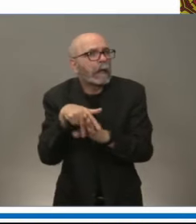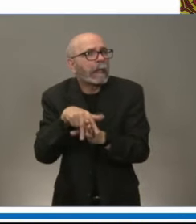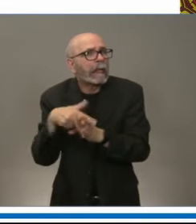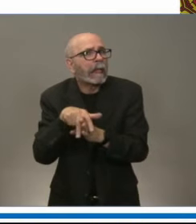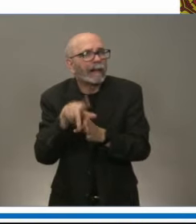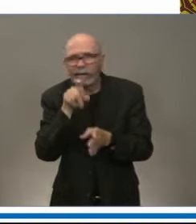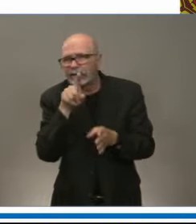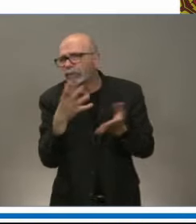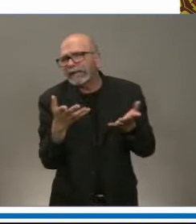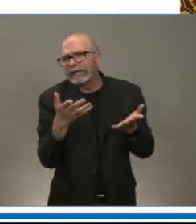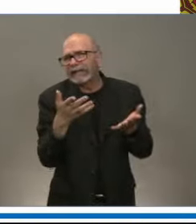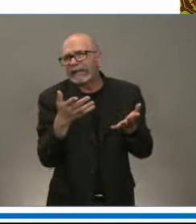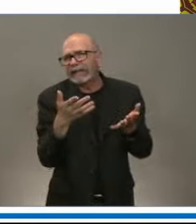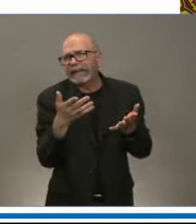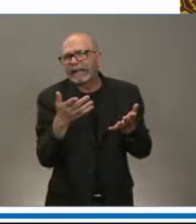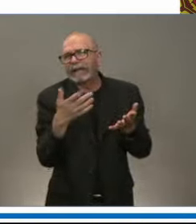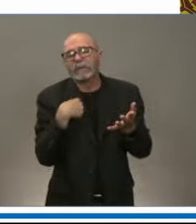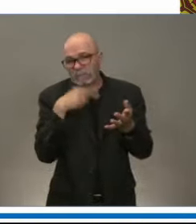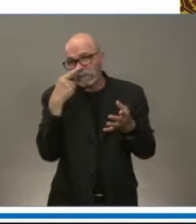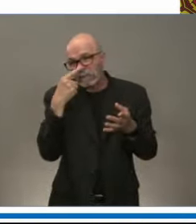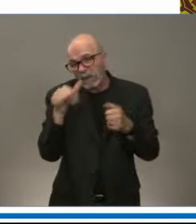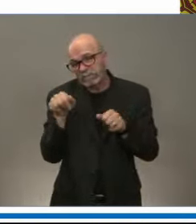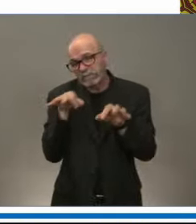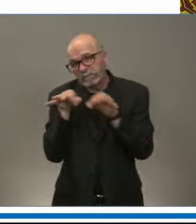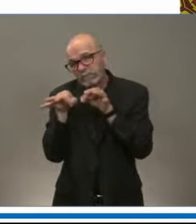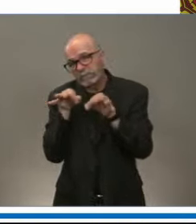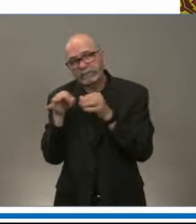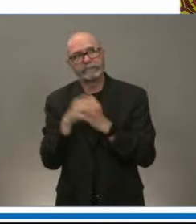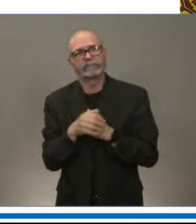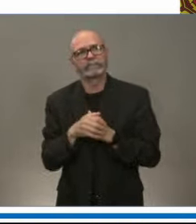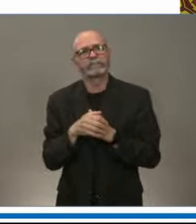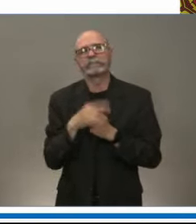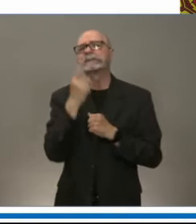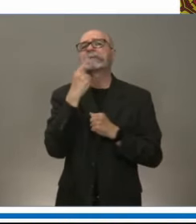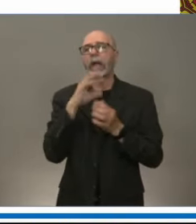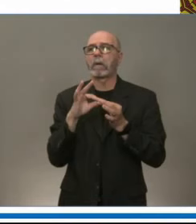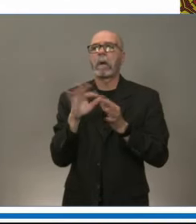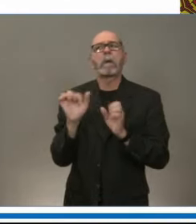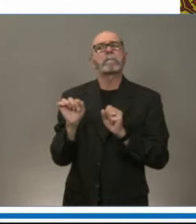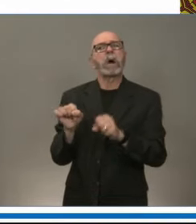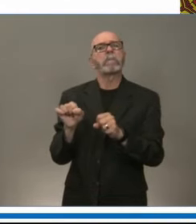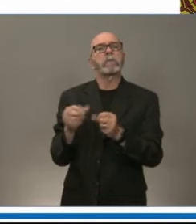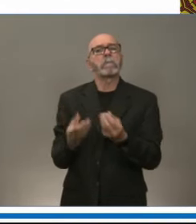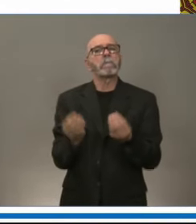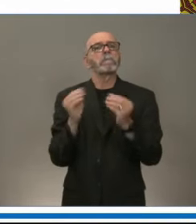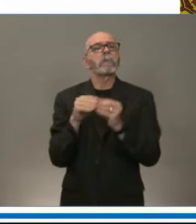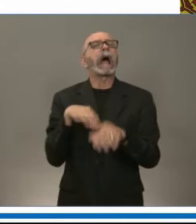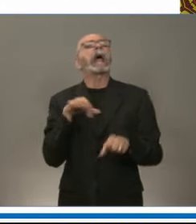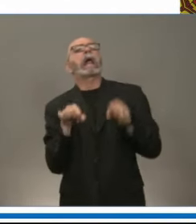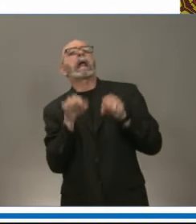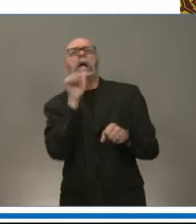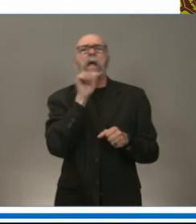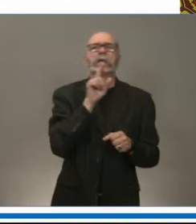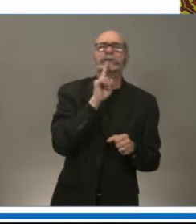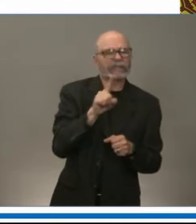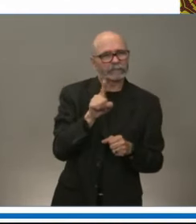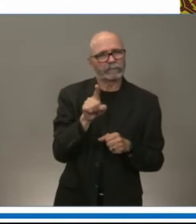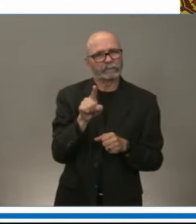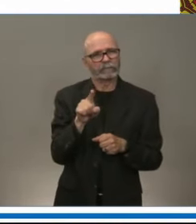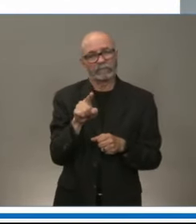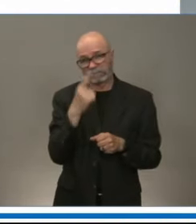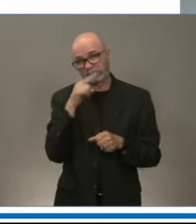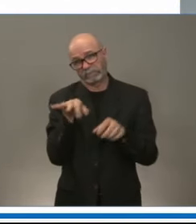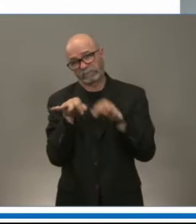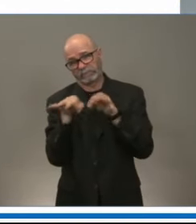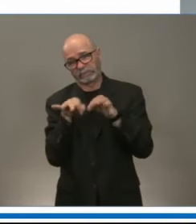elaborate on that? What makes you say that there's more community spread, but you're not sure? So when we